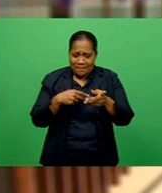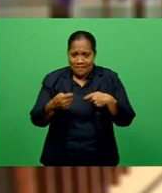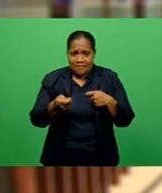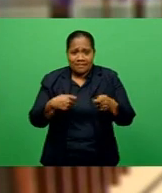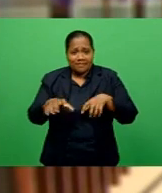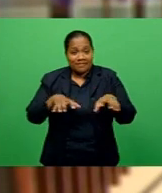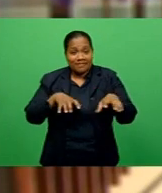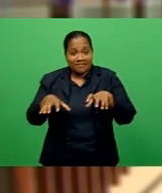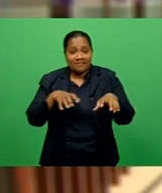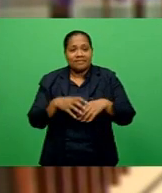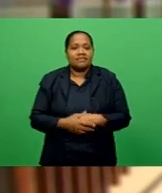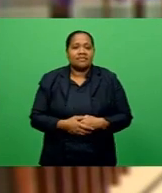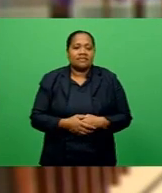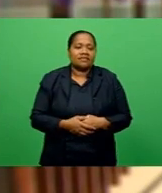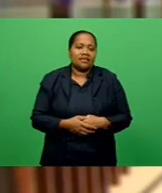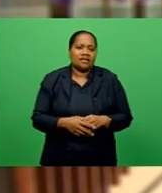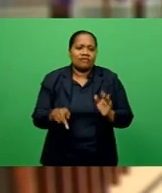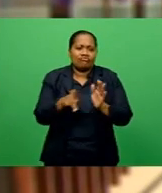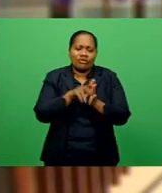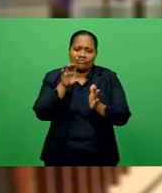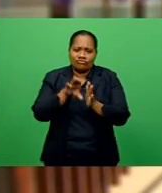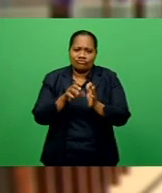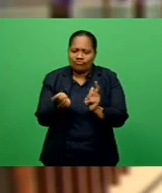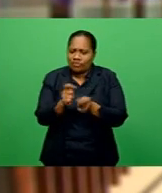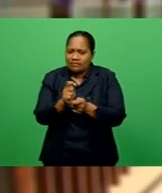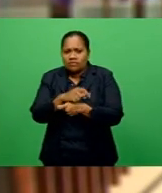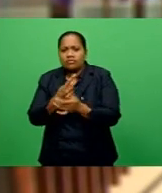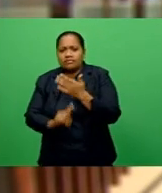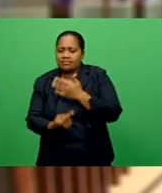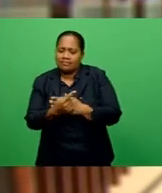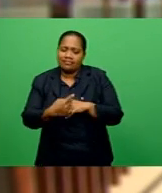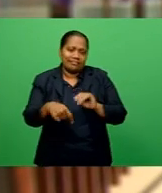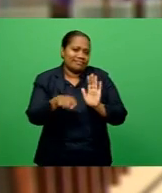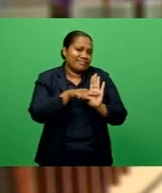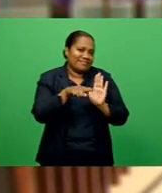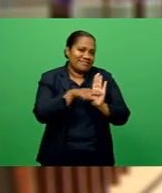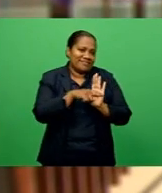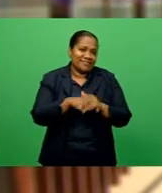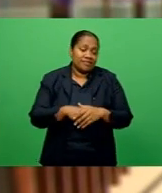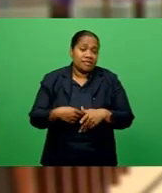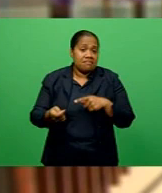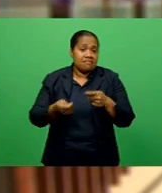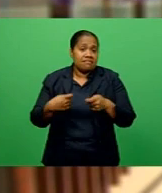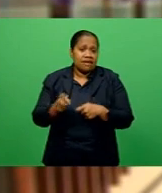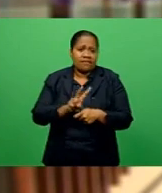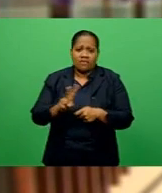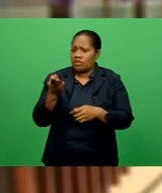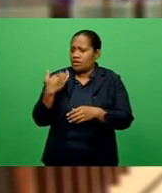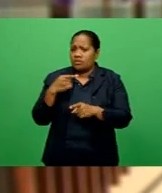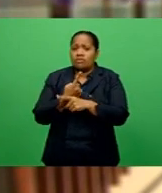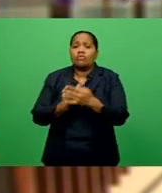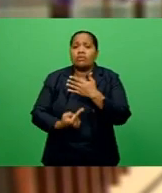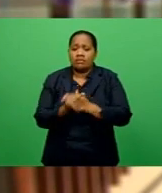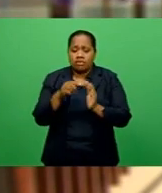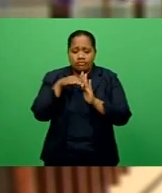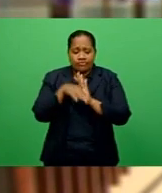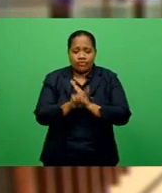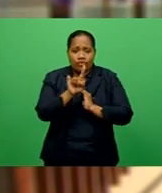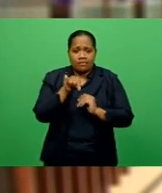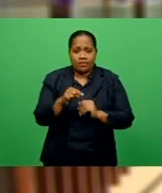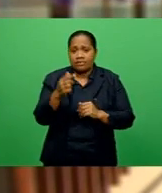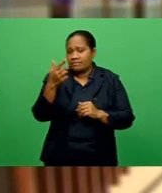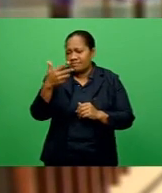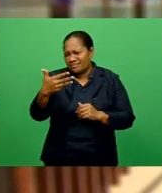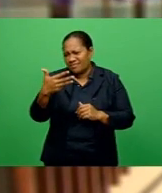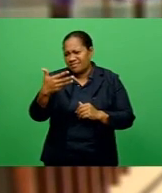which 6 saw price changes, mainly negative. The SPX market value for last week fell by 1.83% and concluded